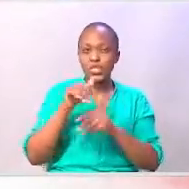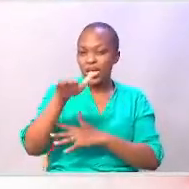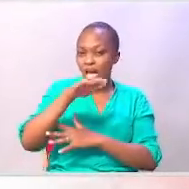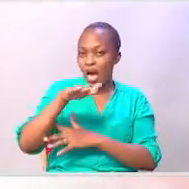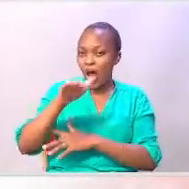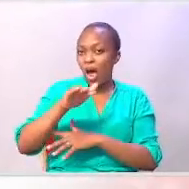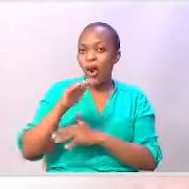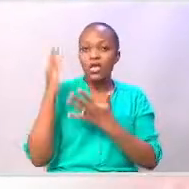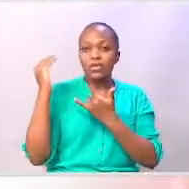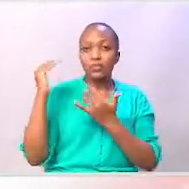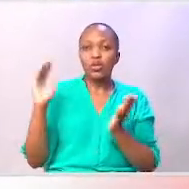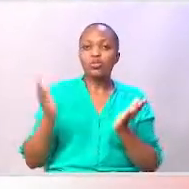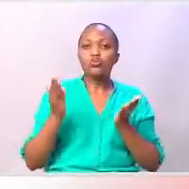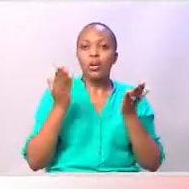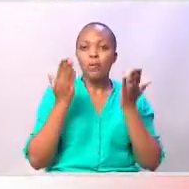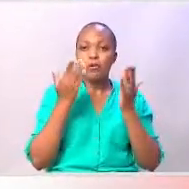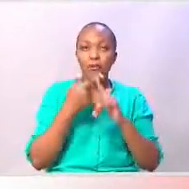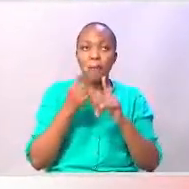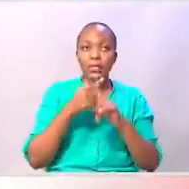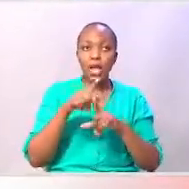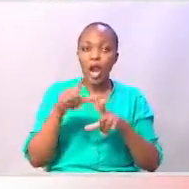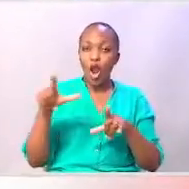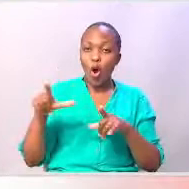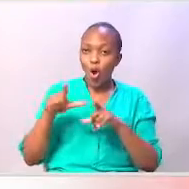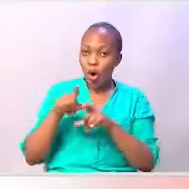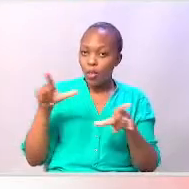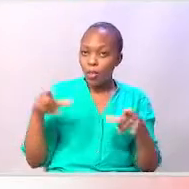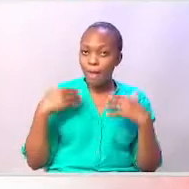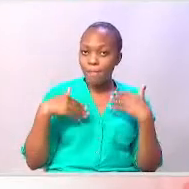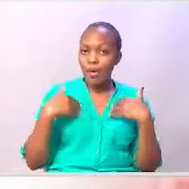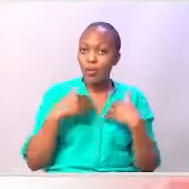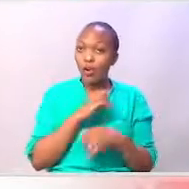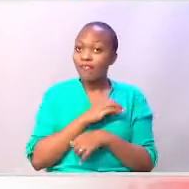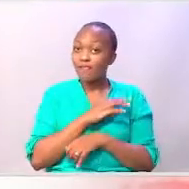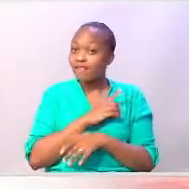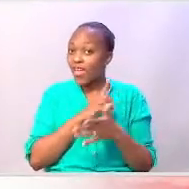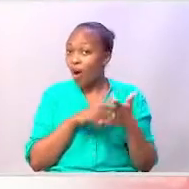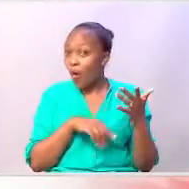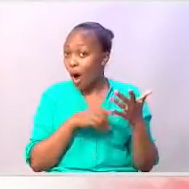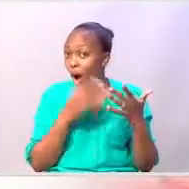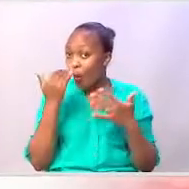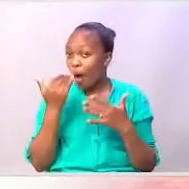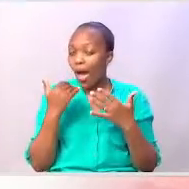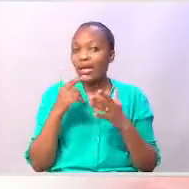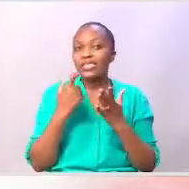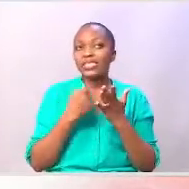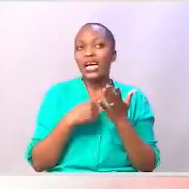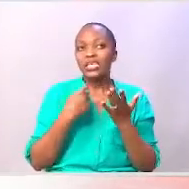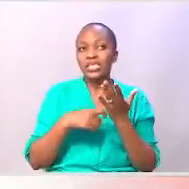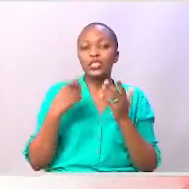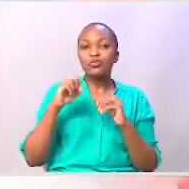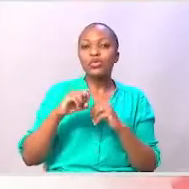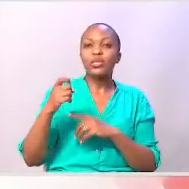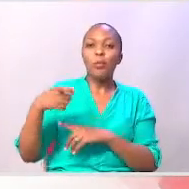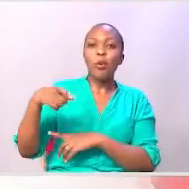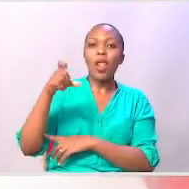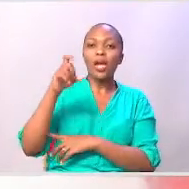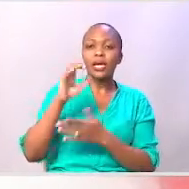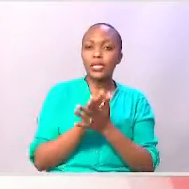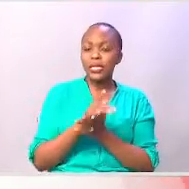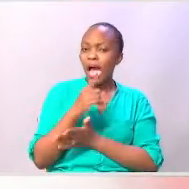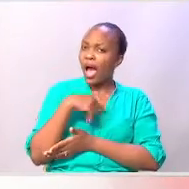are in business have also expressed fears that the taxes are likely to go up. Sisi pande yetu tuna swali